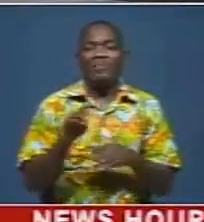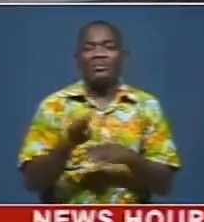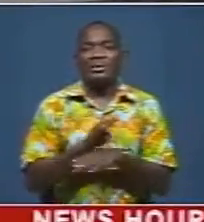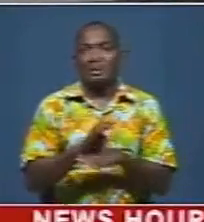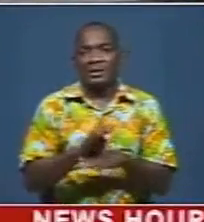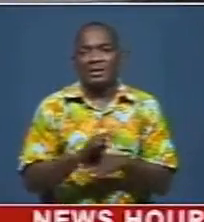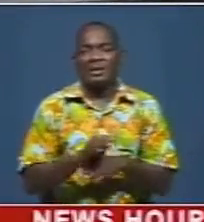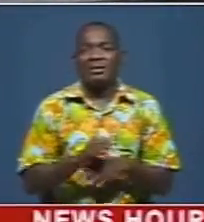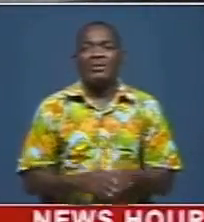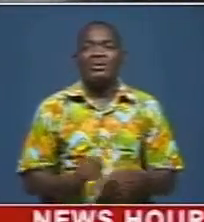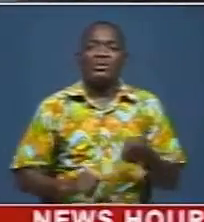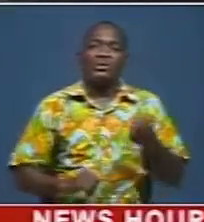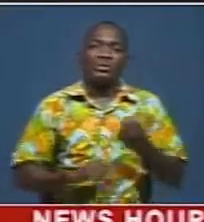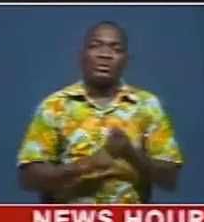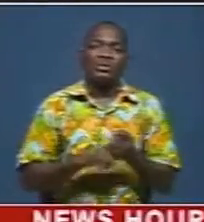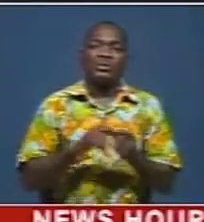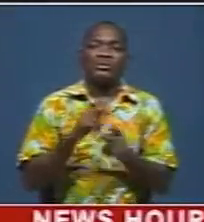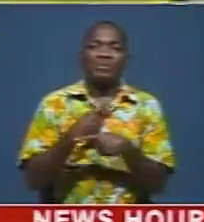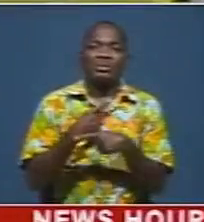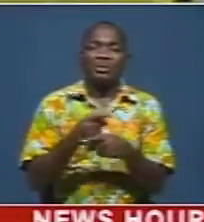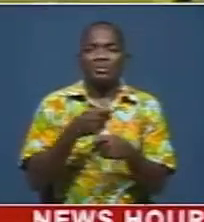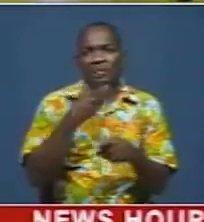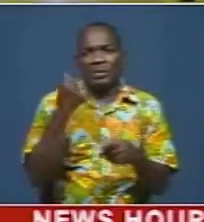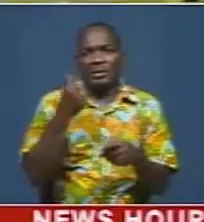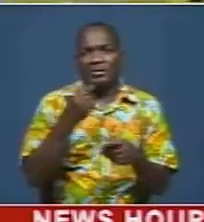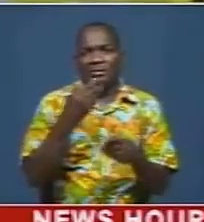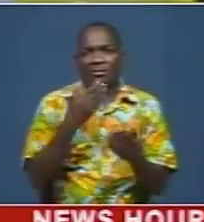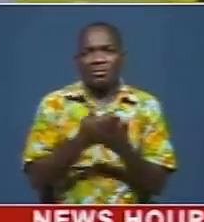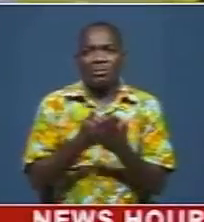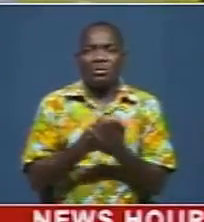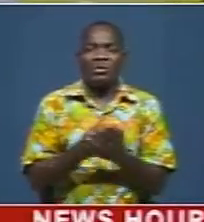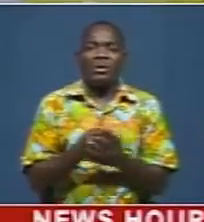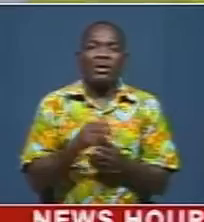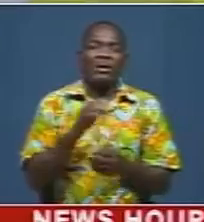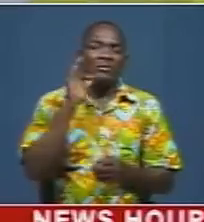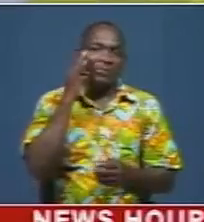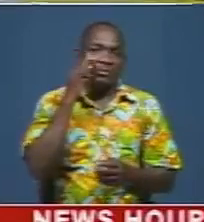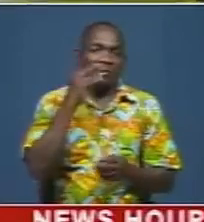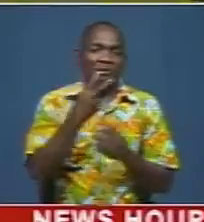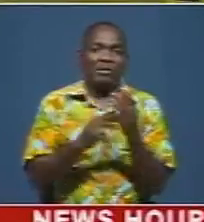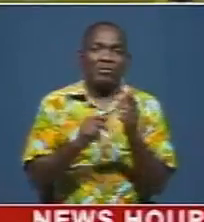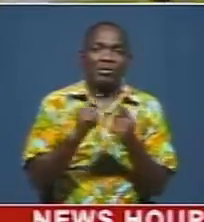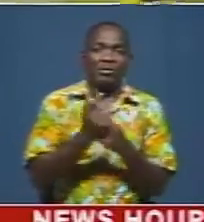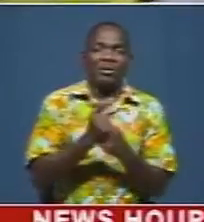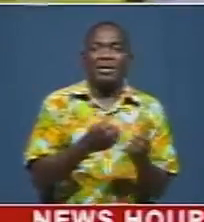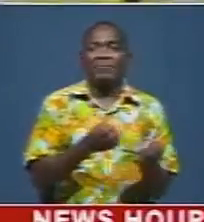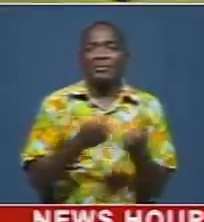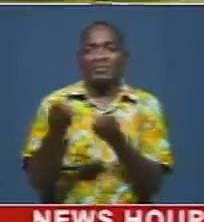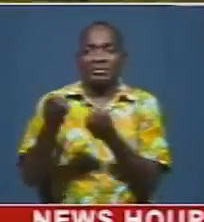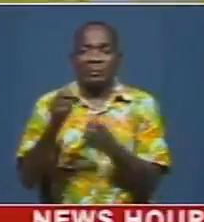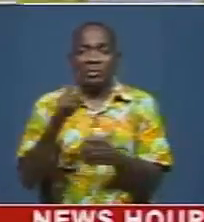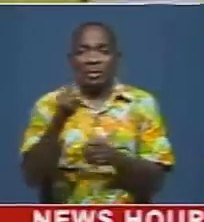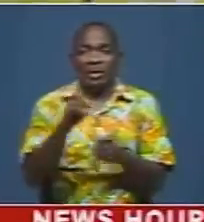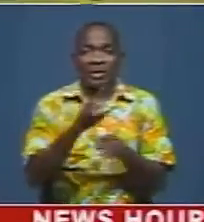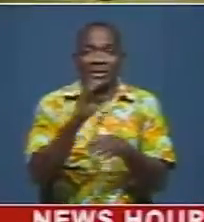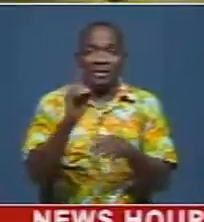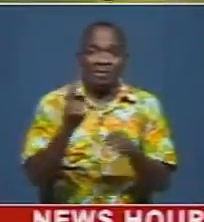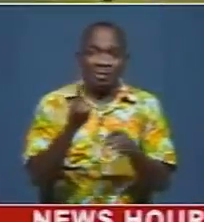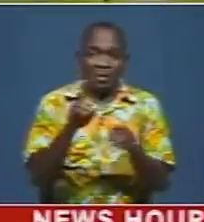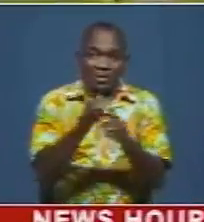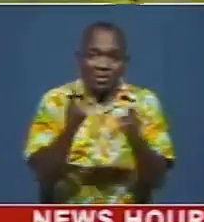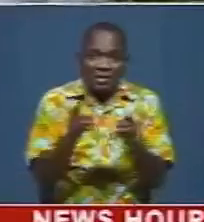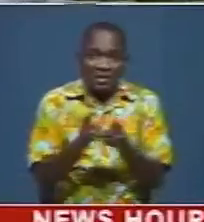existing enterprises to produce high-quality products for both domestic and foreign markets. He added the 1D1F is to create